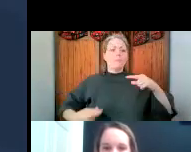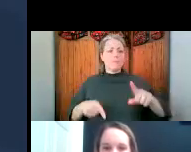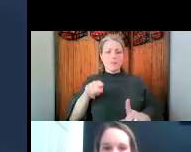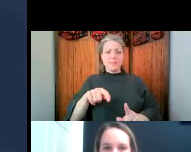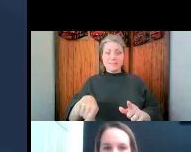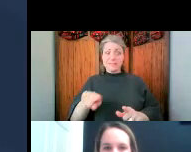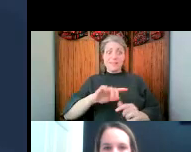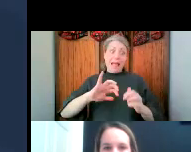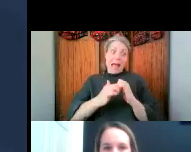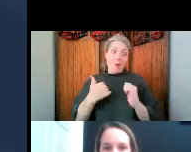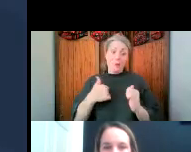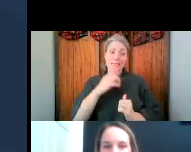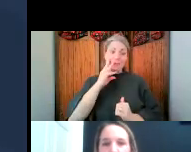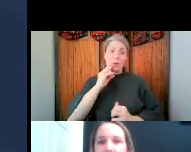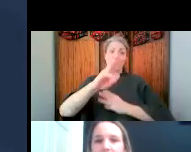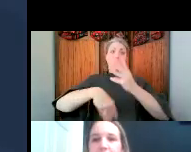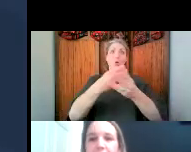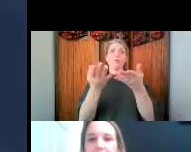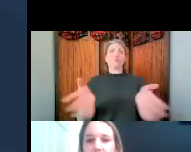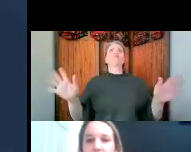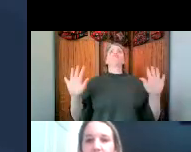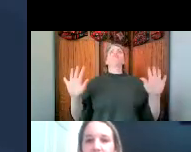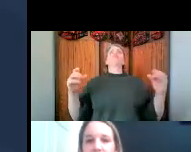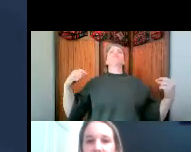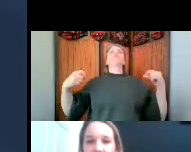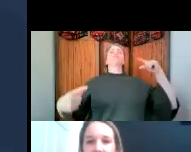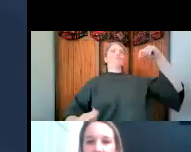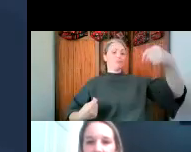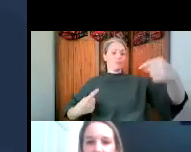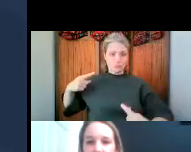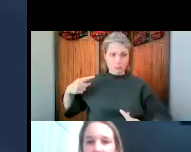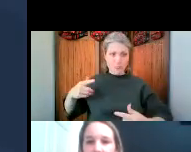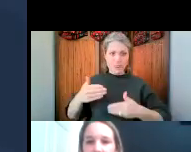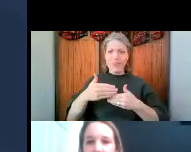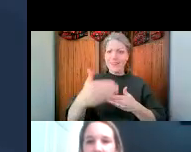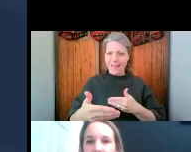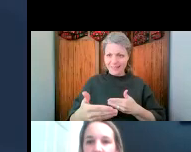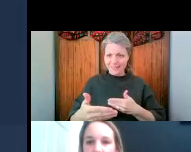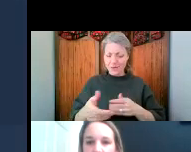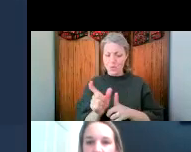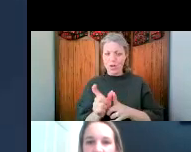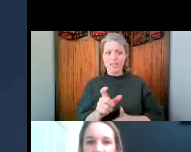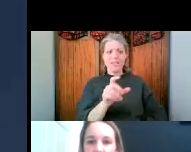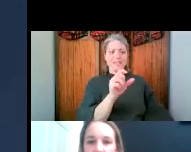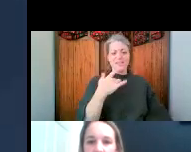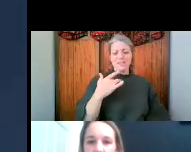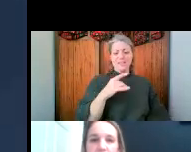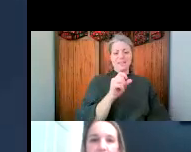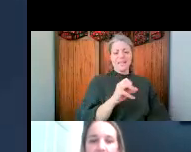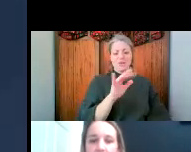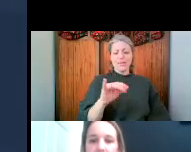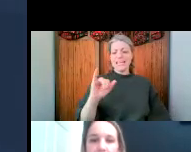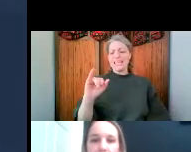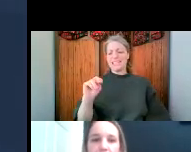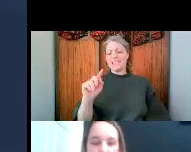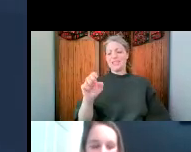world. So the next piece to know is sensory integration. So this is similar to what we saw. Whoops, let me go